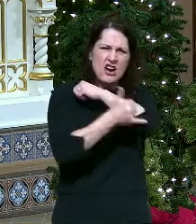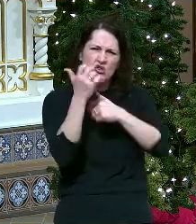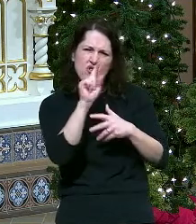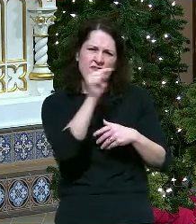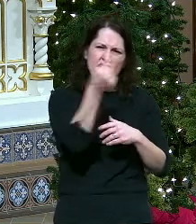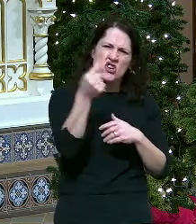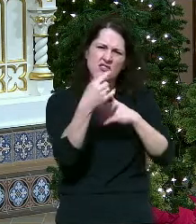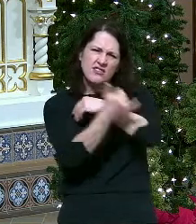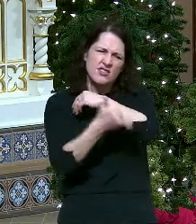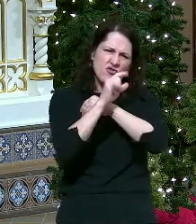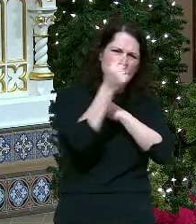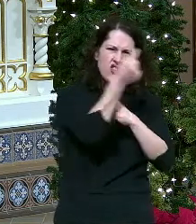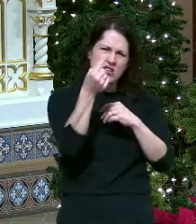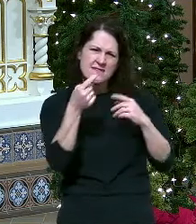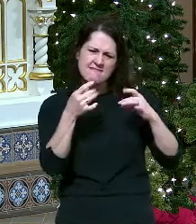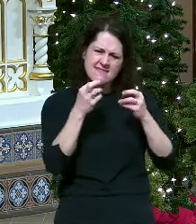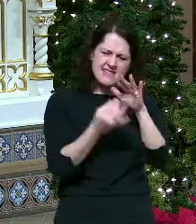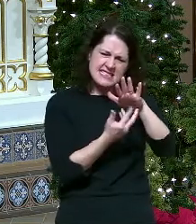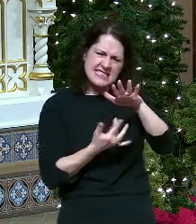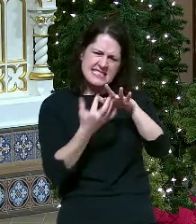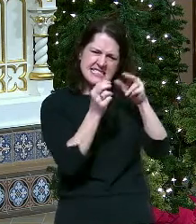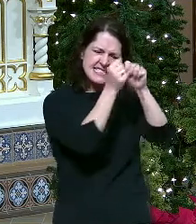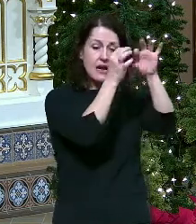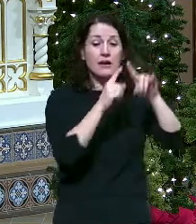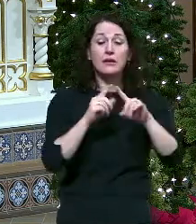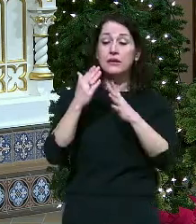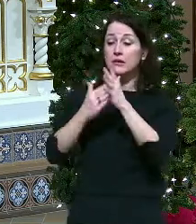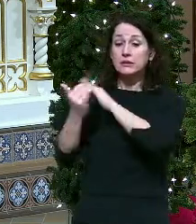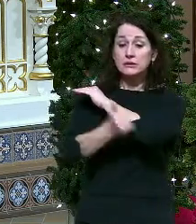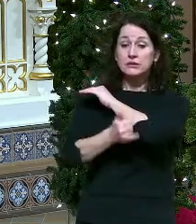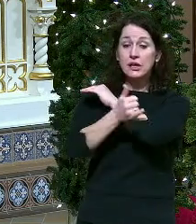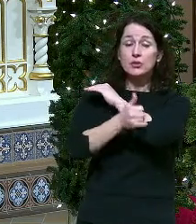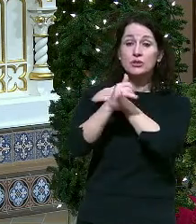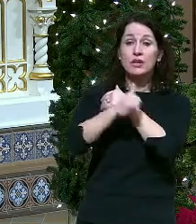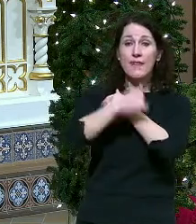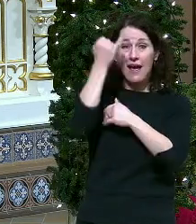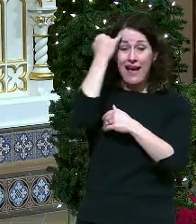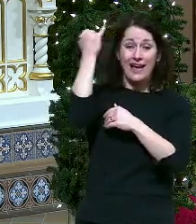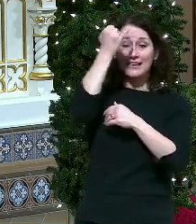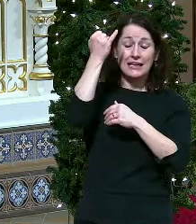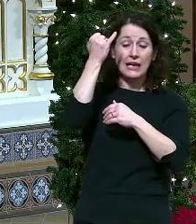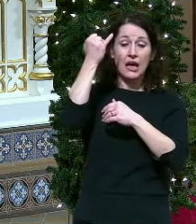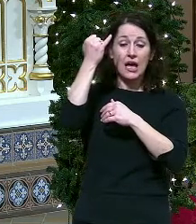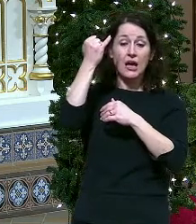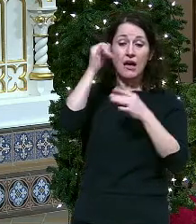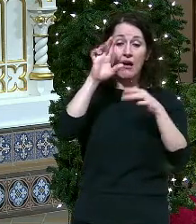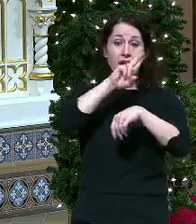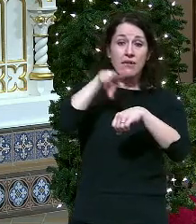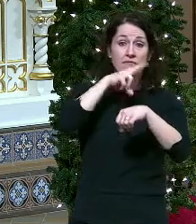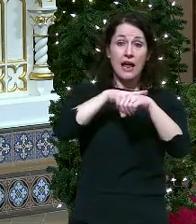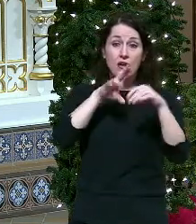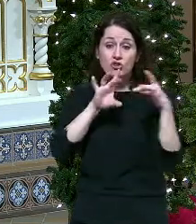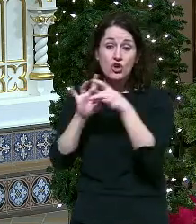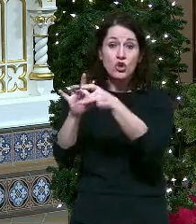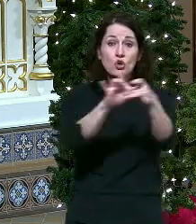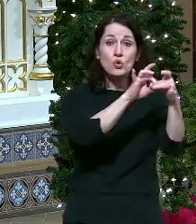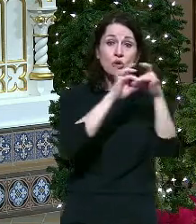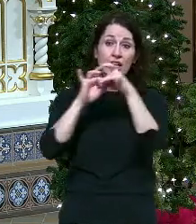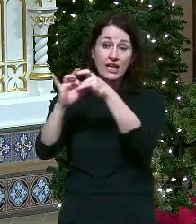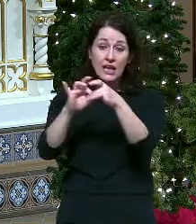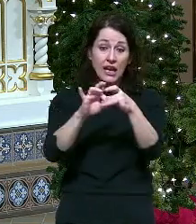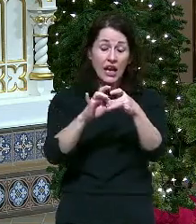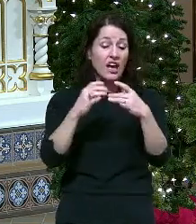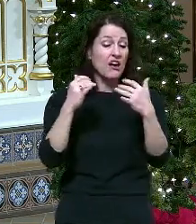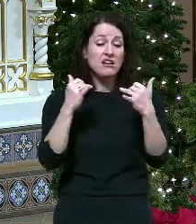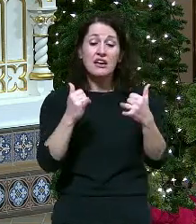rise. In some countries, a concept of popular and national unity, influenced